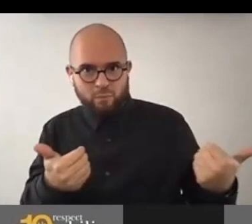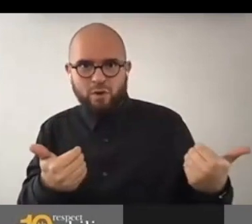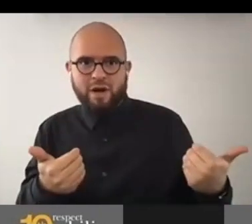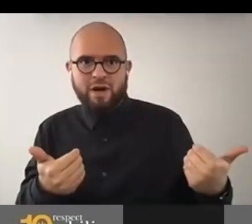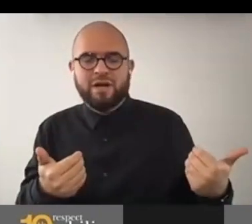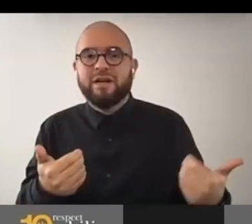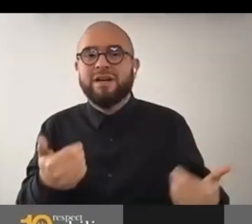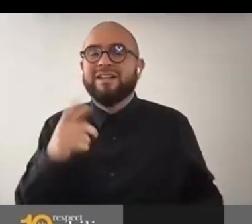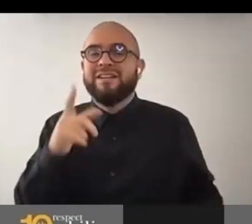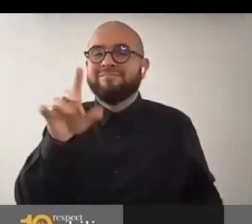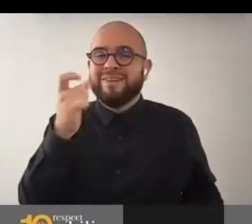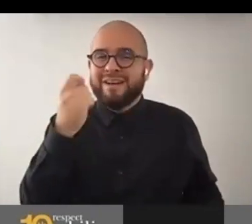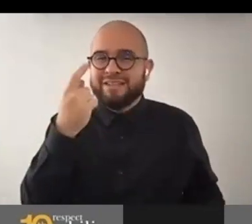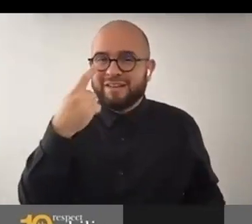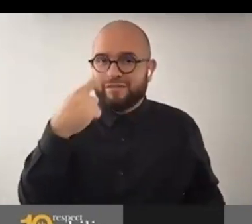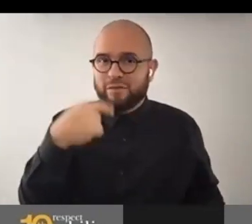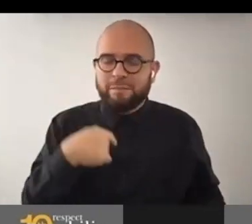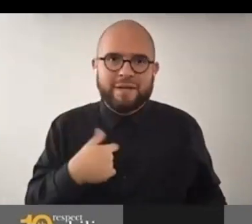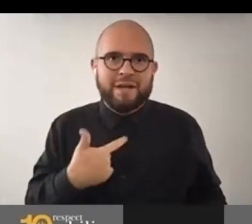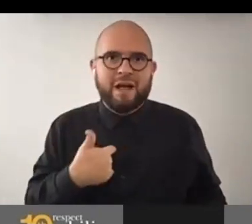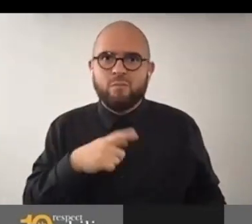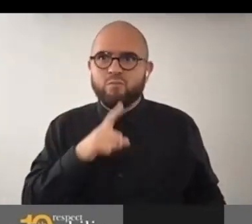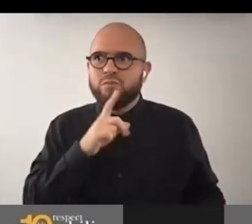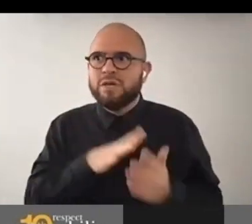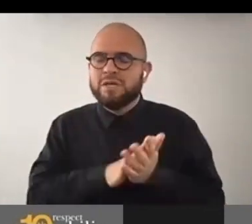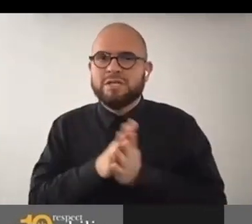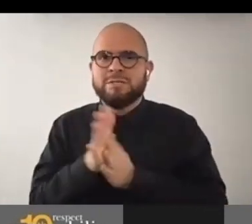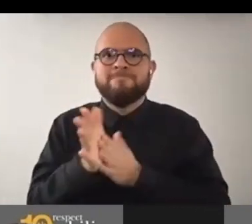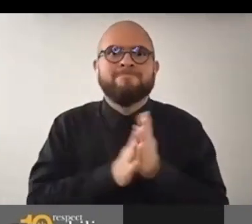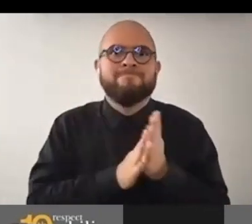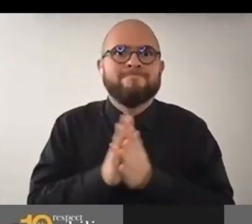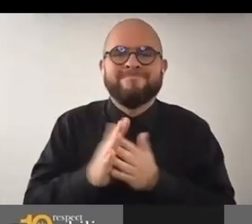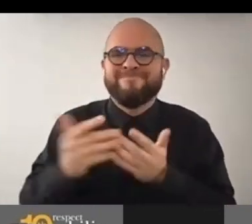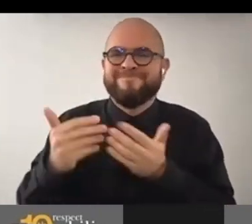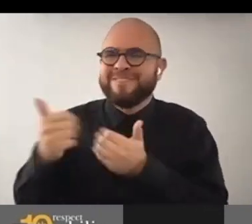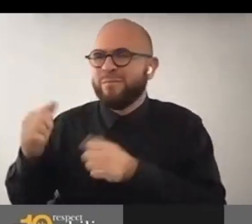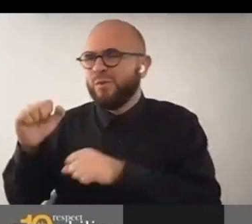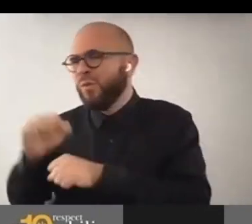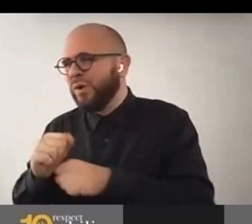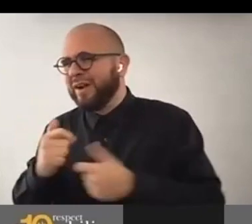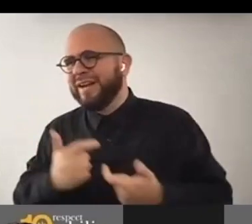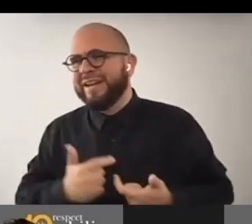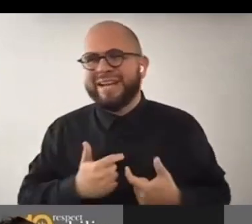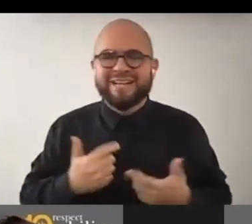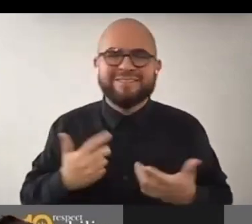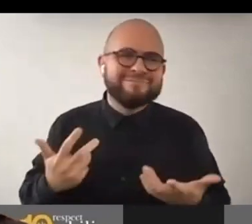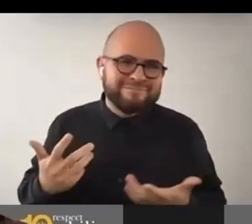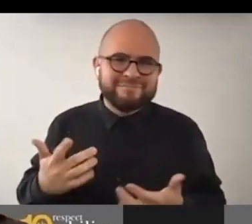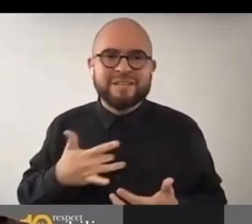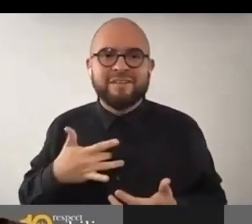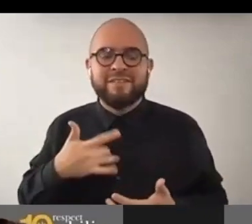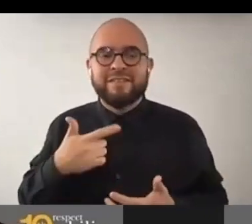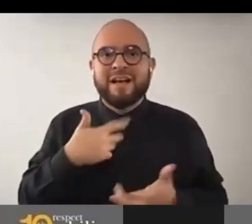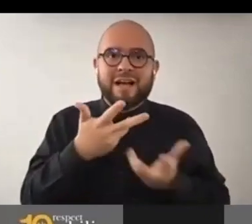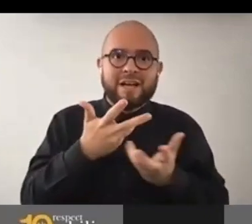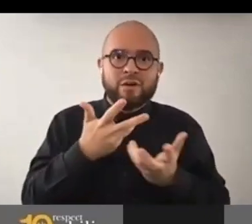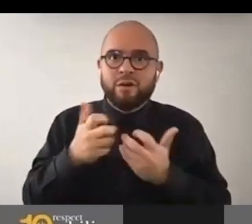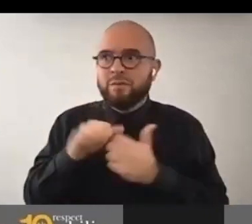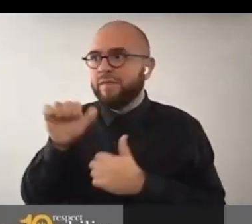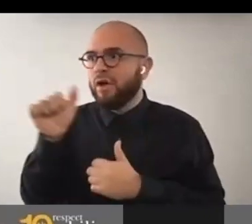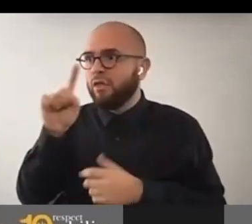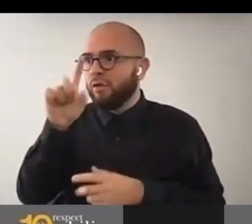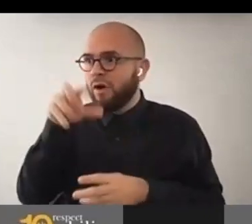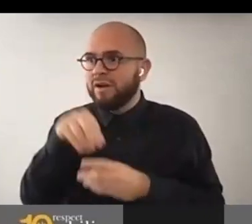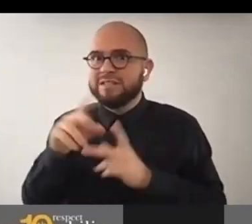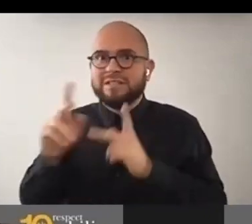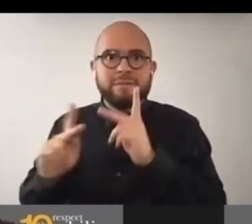I thrive on the disability community. I come alive when I interact with other autistic people.